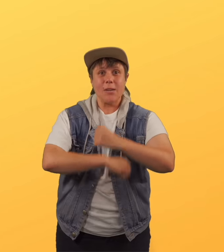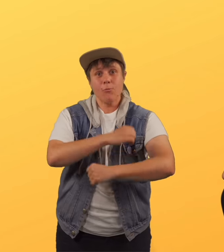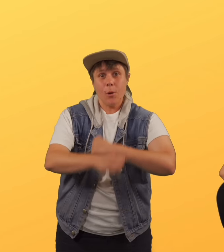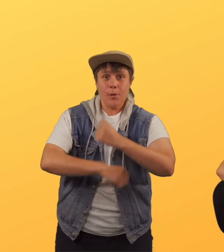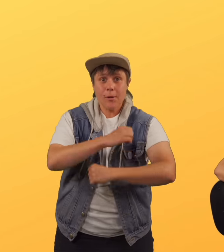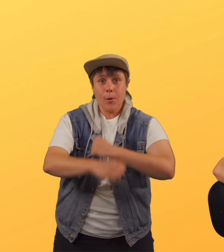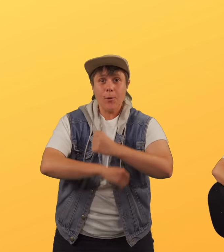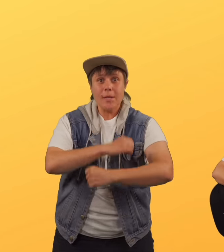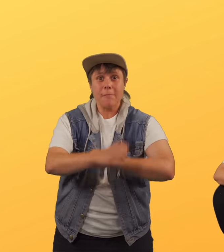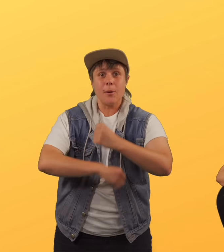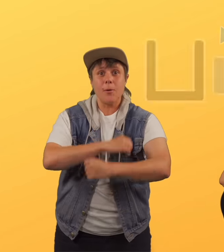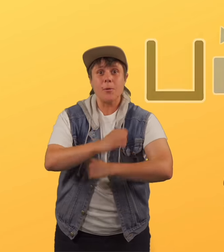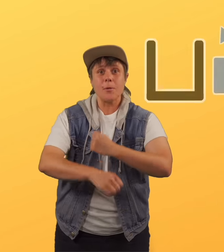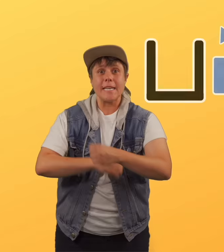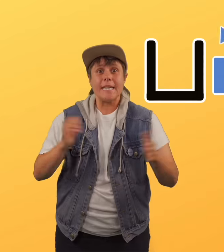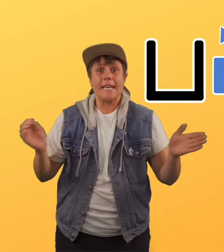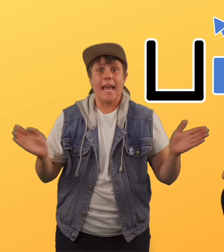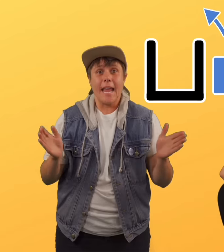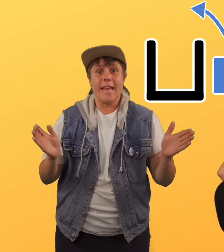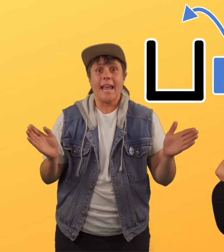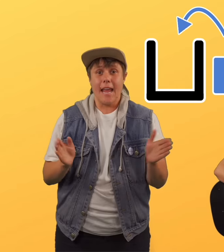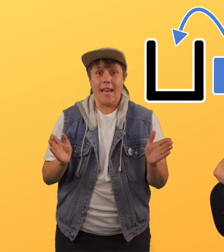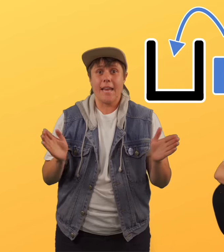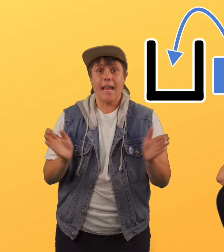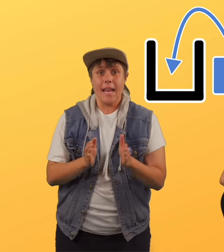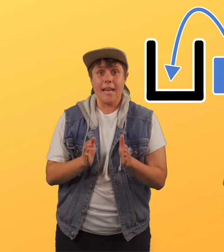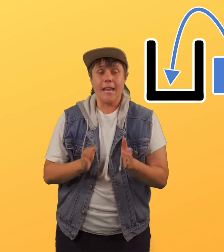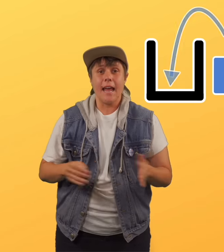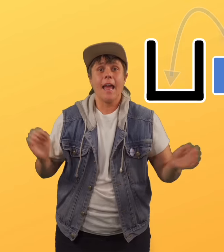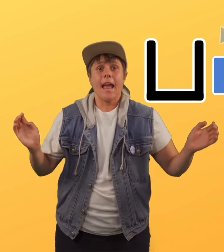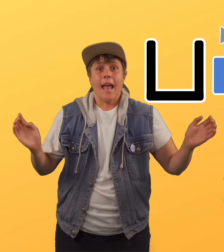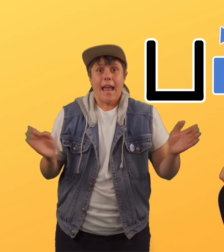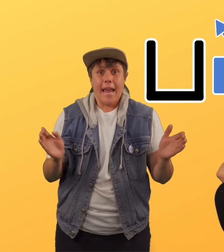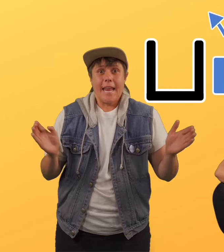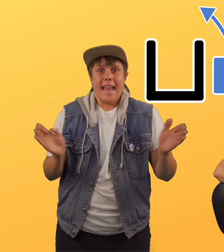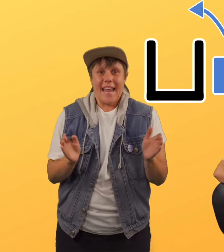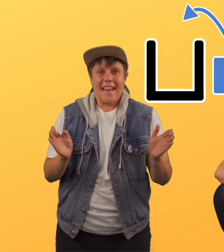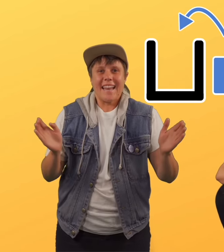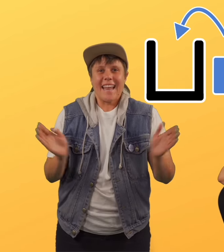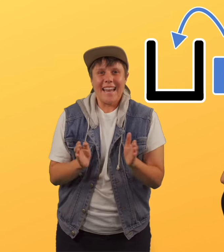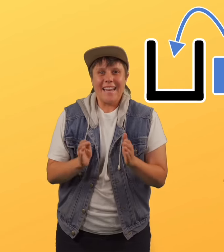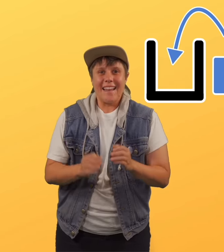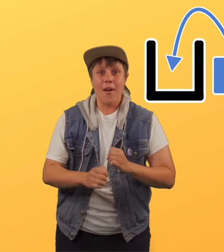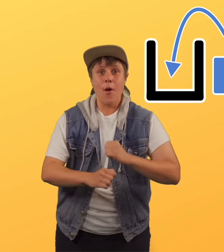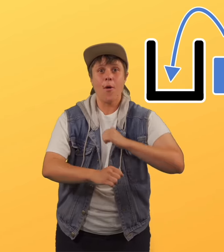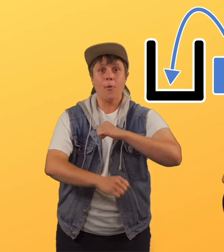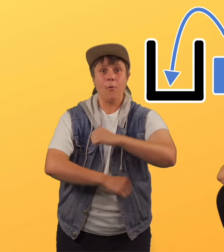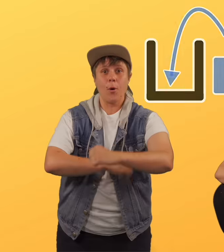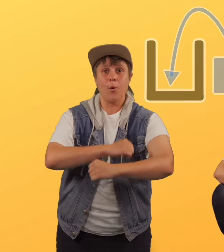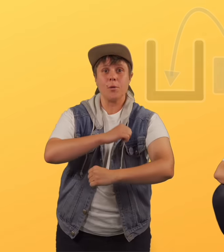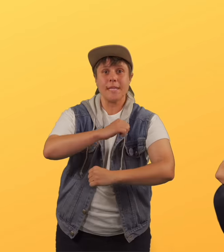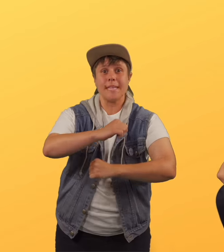Roly-roly-poly, roly-roly-poly, in, in, in. In, in, in.